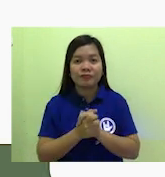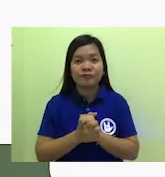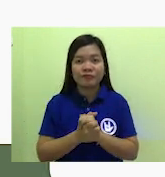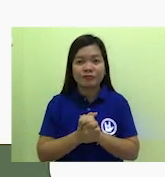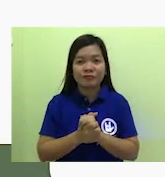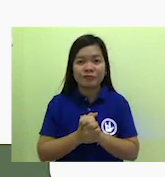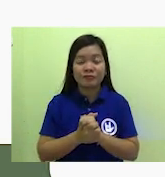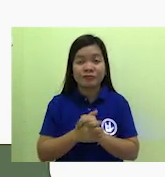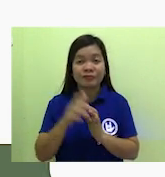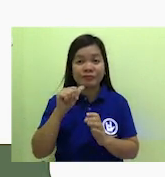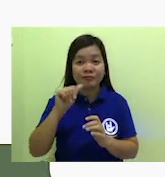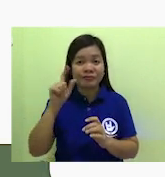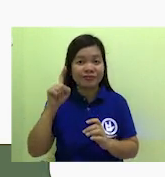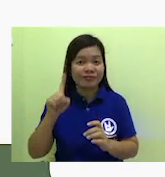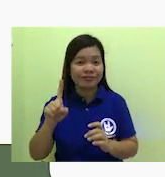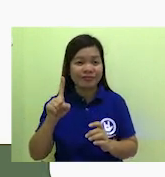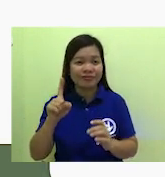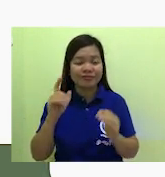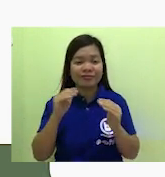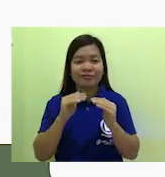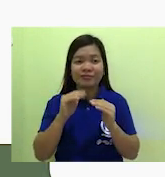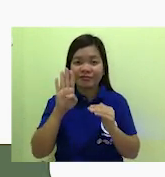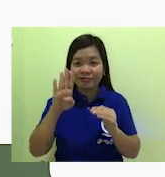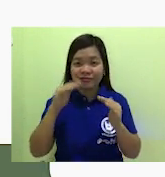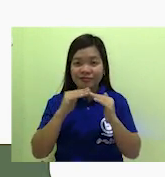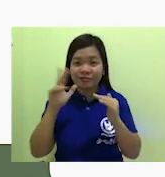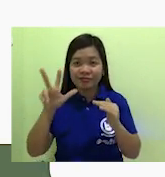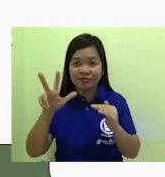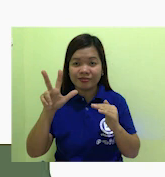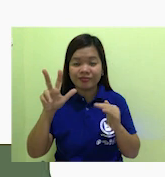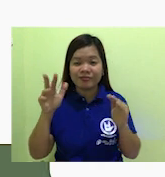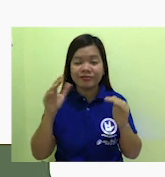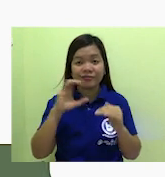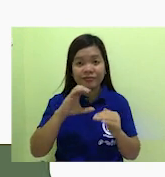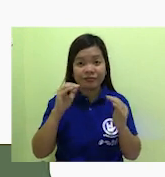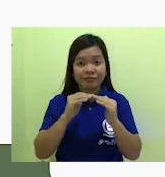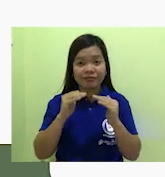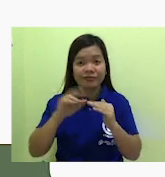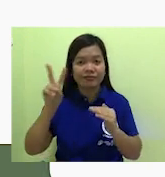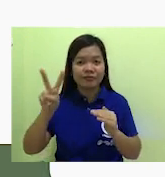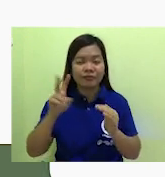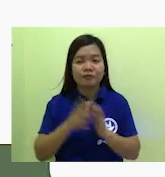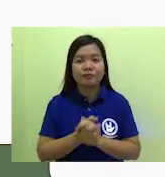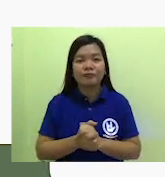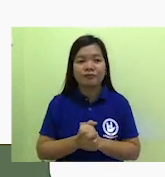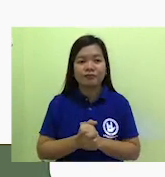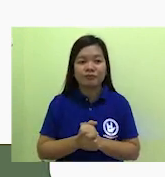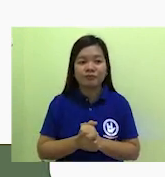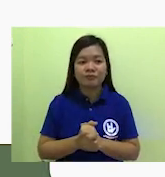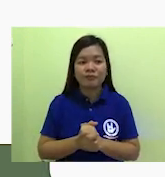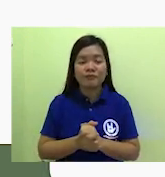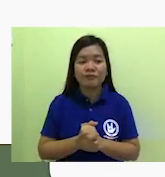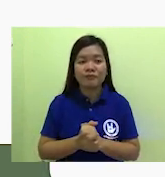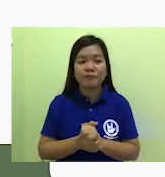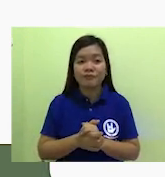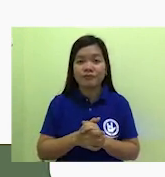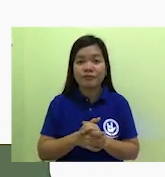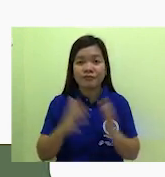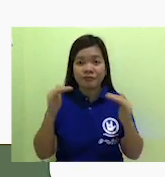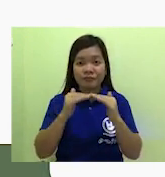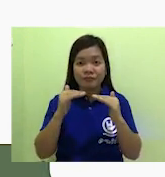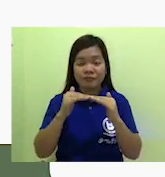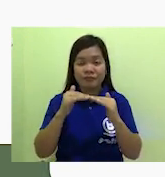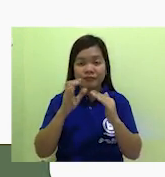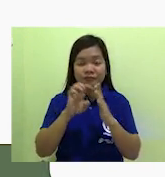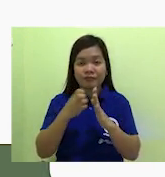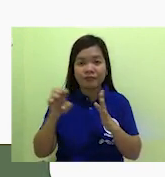C. A is 1, B is 3, and C is 2. Thus,